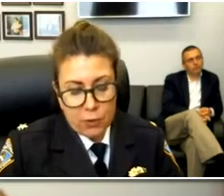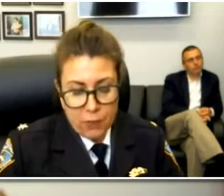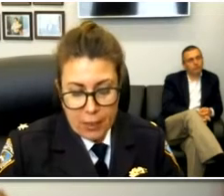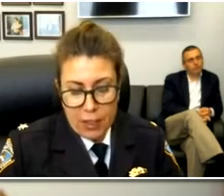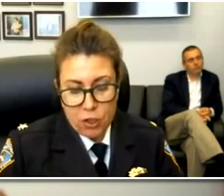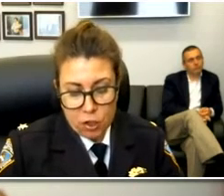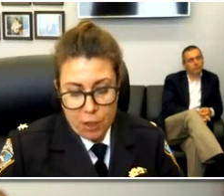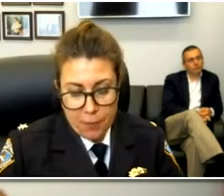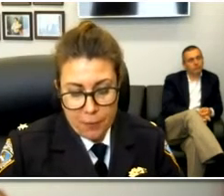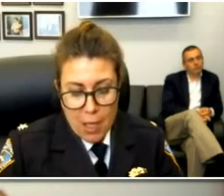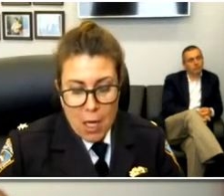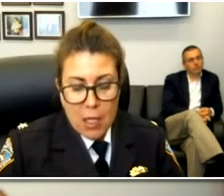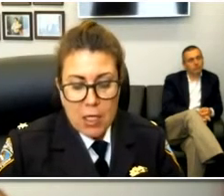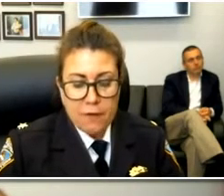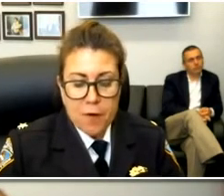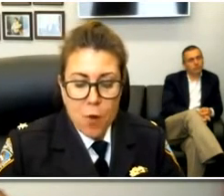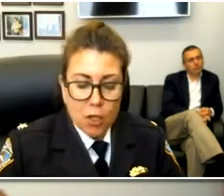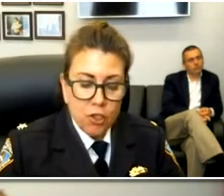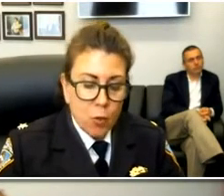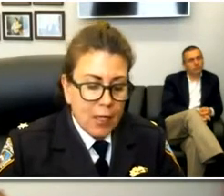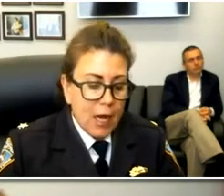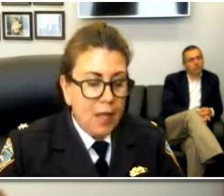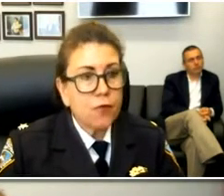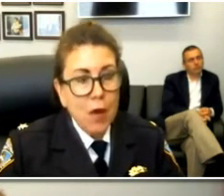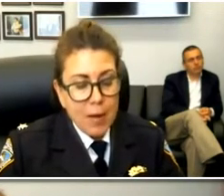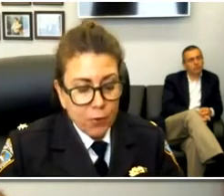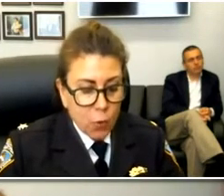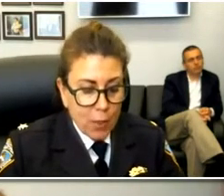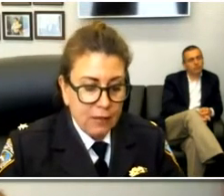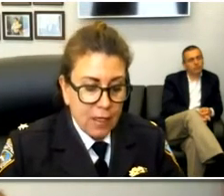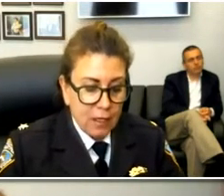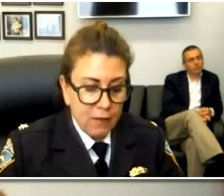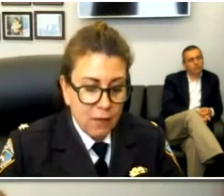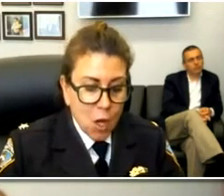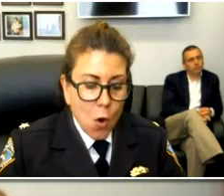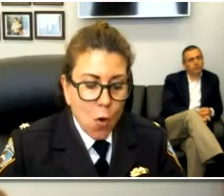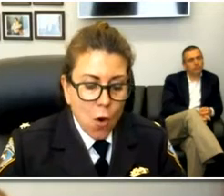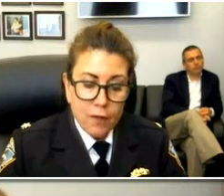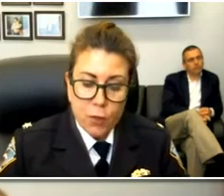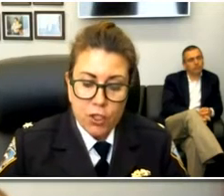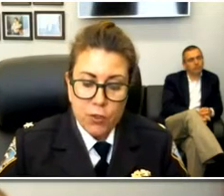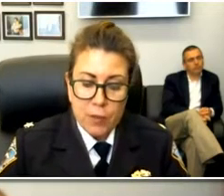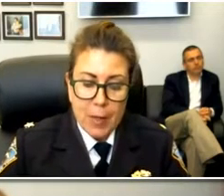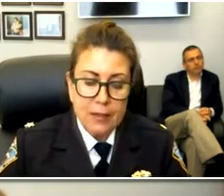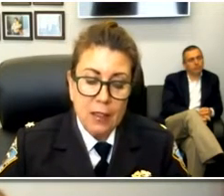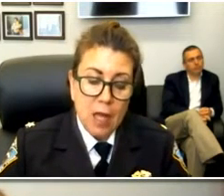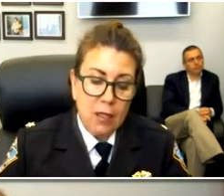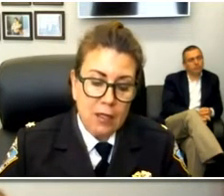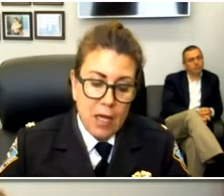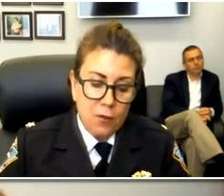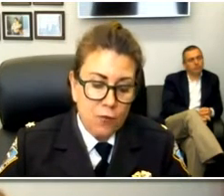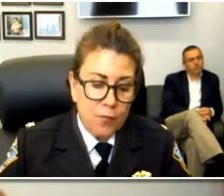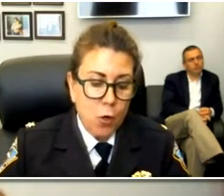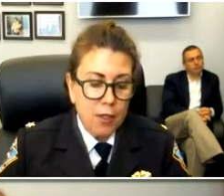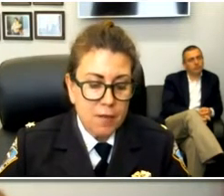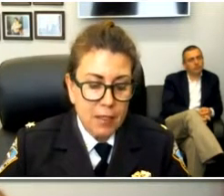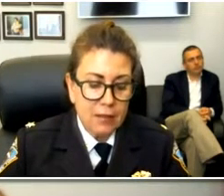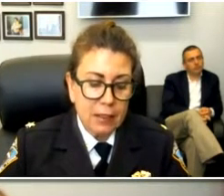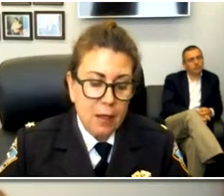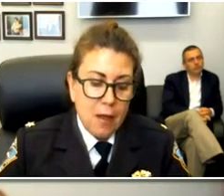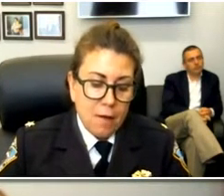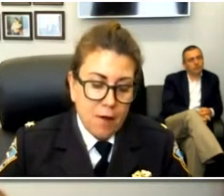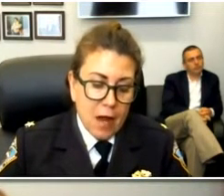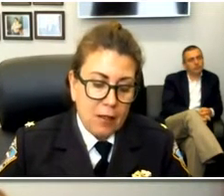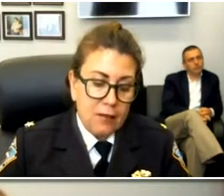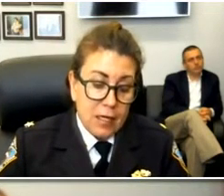36.5% 618 versus 973 further during this 28 day period domestic violence